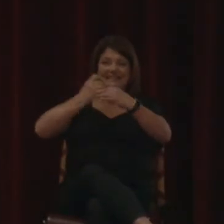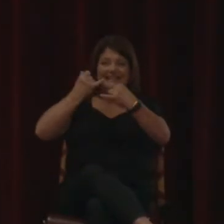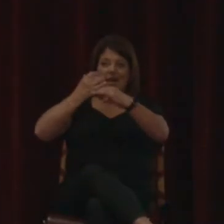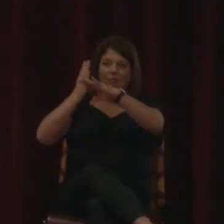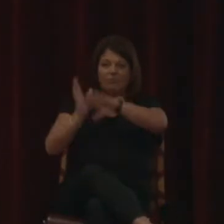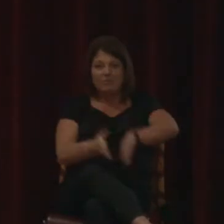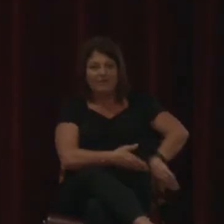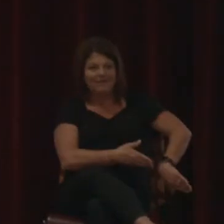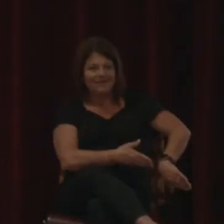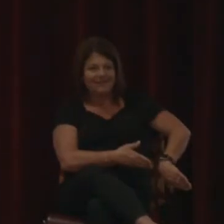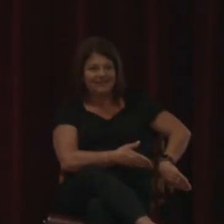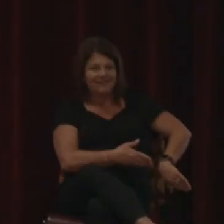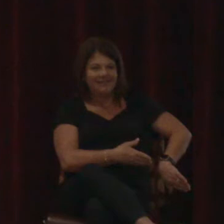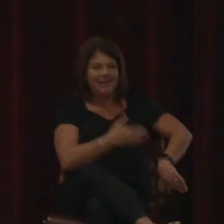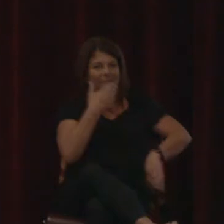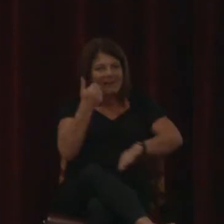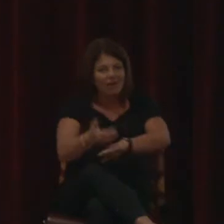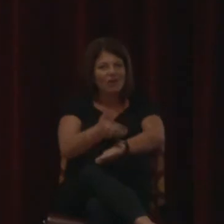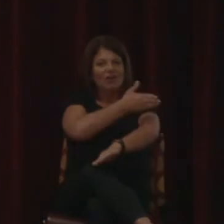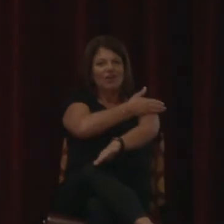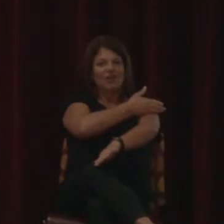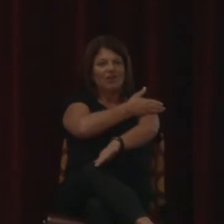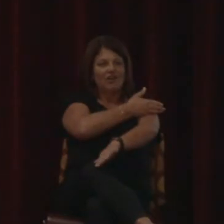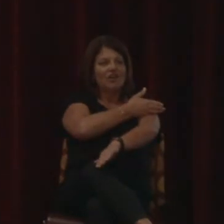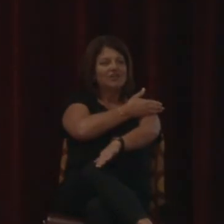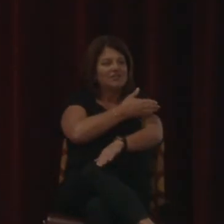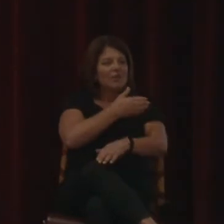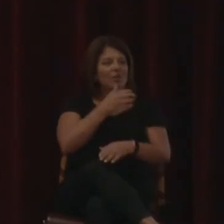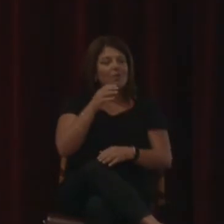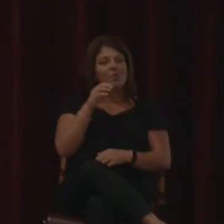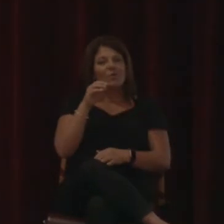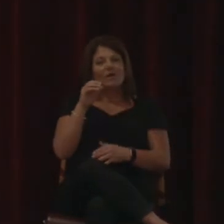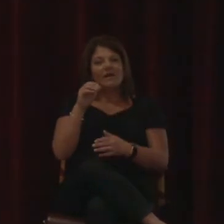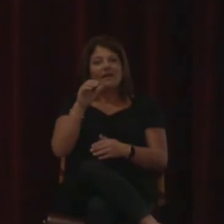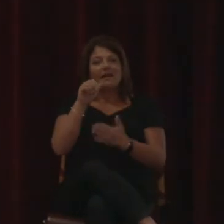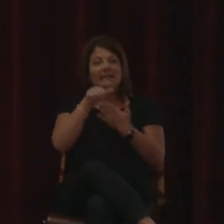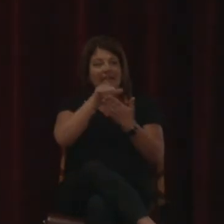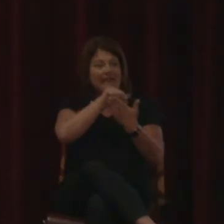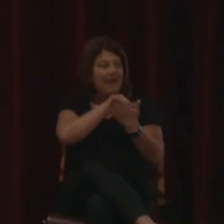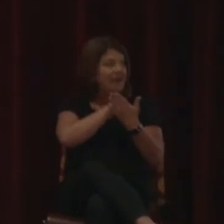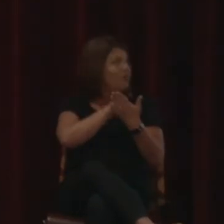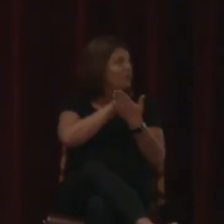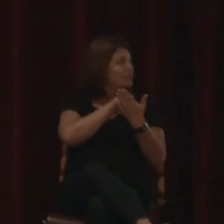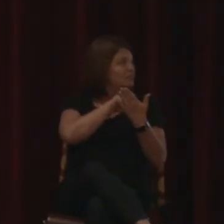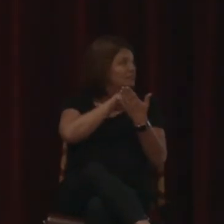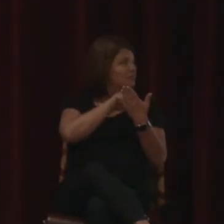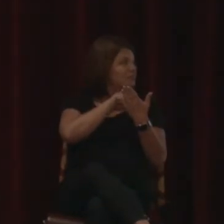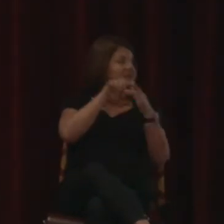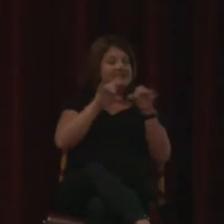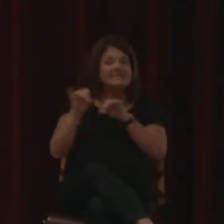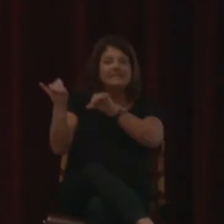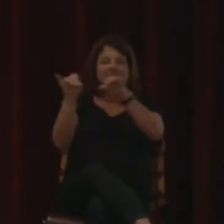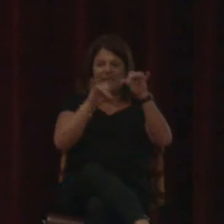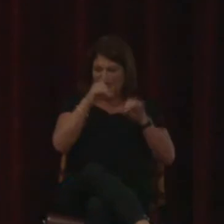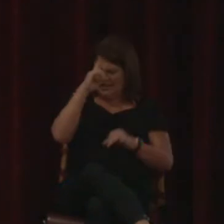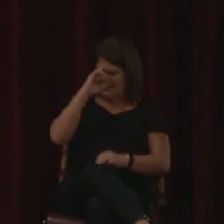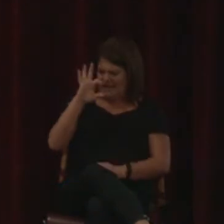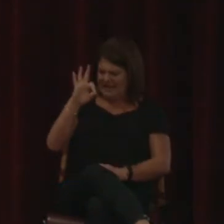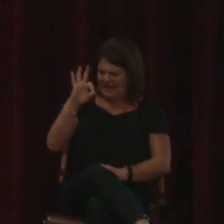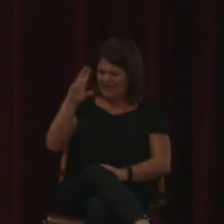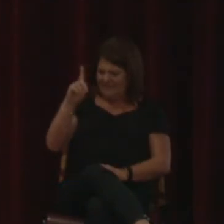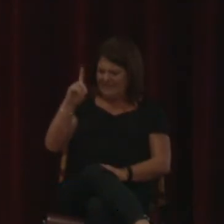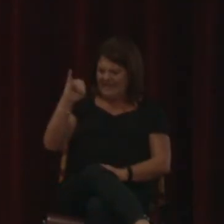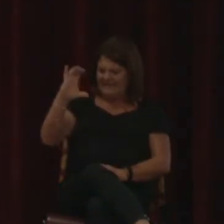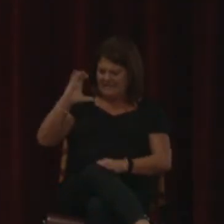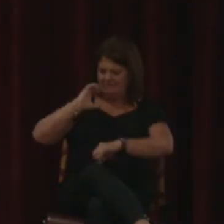away. And the account standards are based on a program that FDIC piloted many years ago. I believe it was 2011,